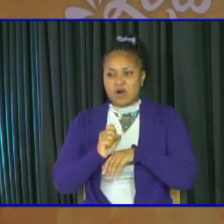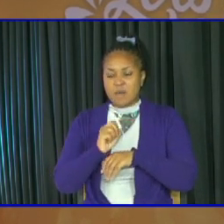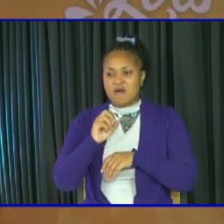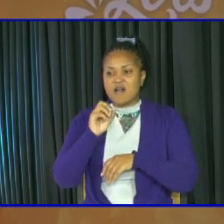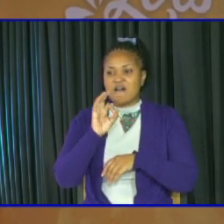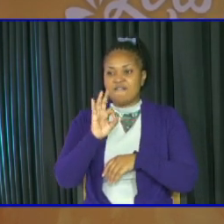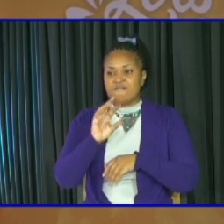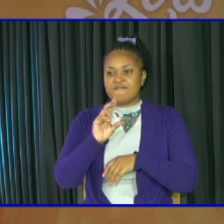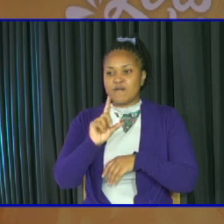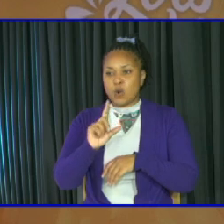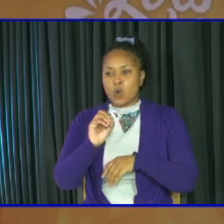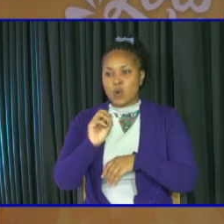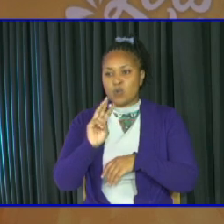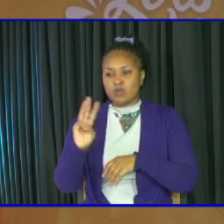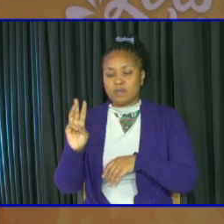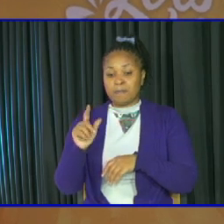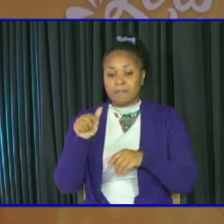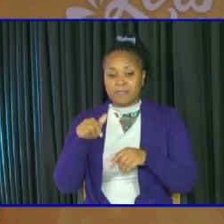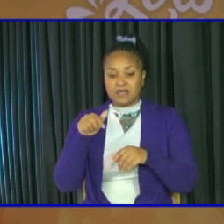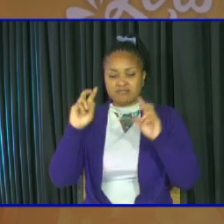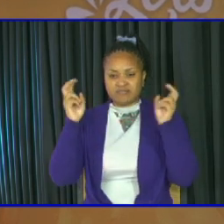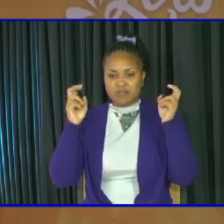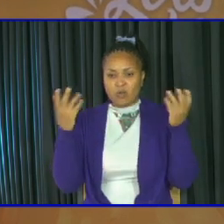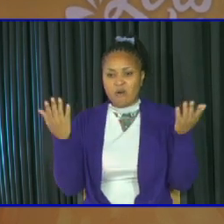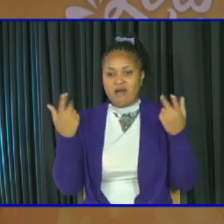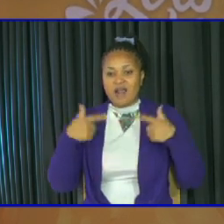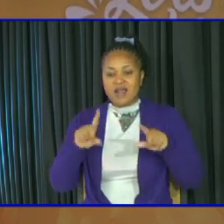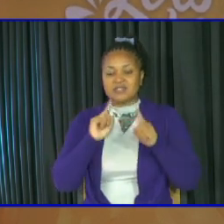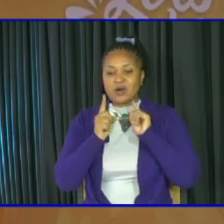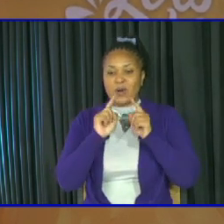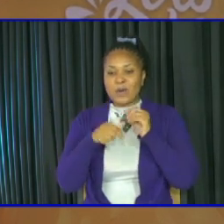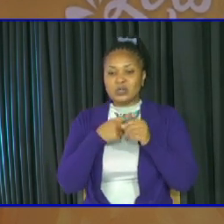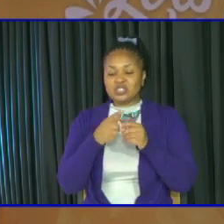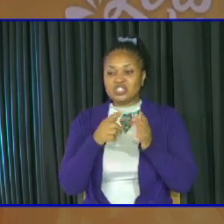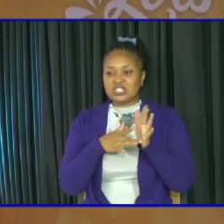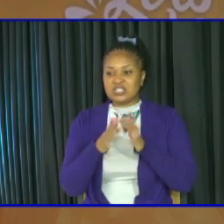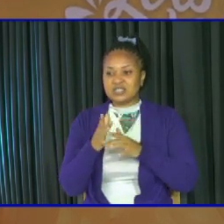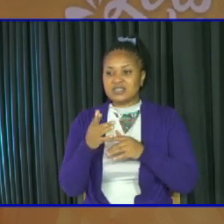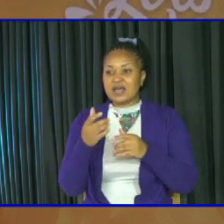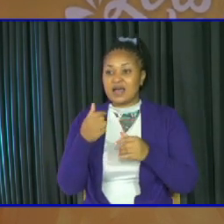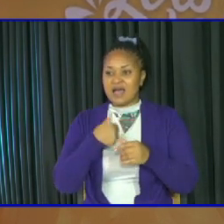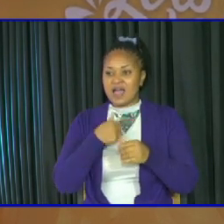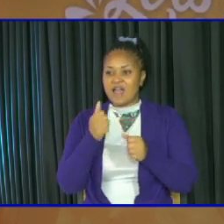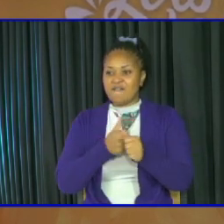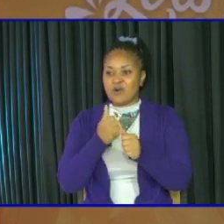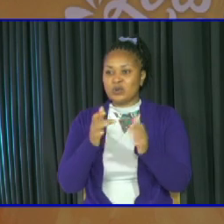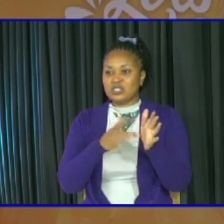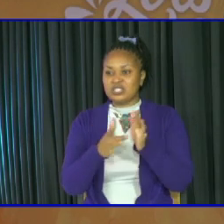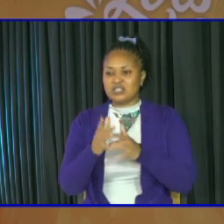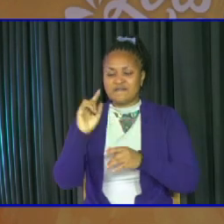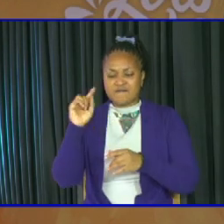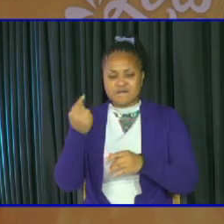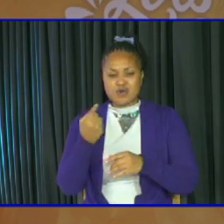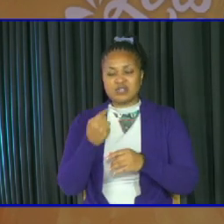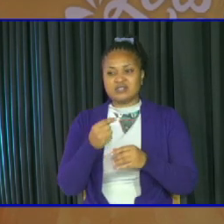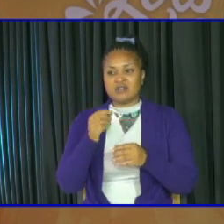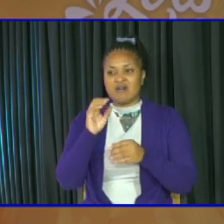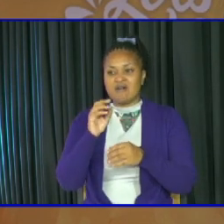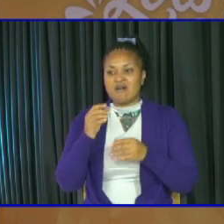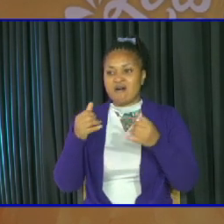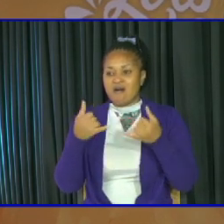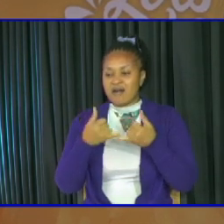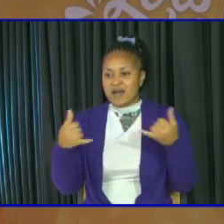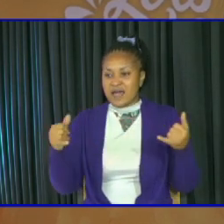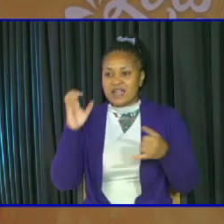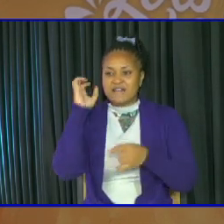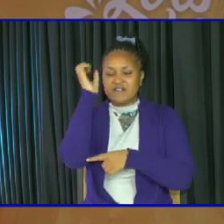188. This is I Follow Jesus. Let's talk about him. Jamaica Union Conference's first online evangelistic series. If you have been blessed so